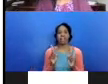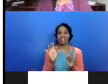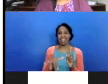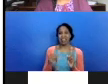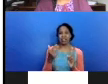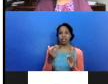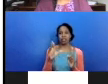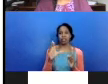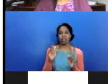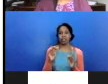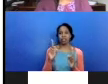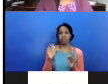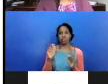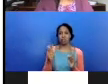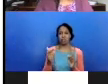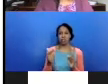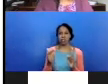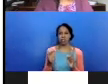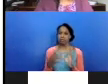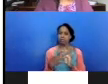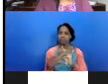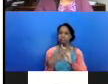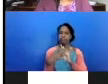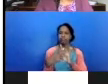of establishing values.